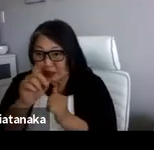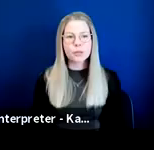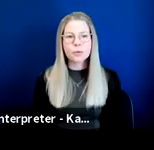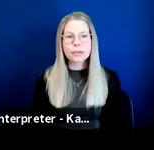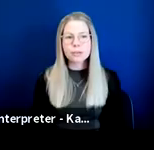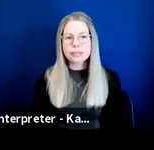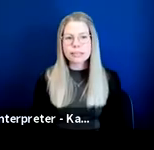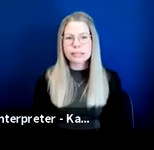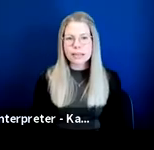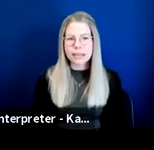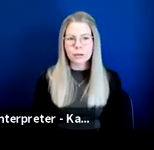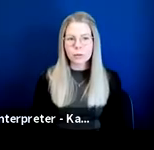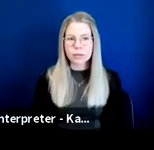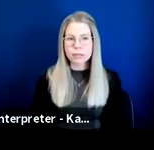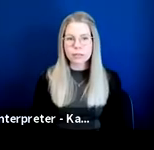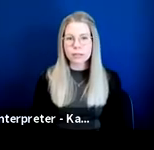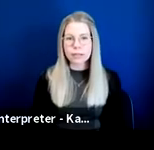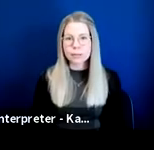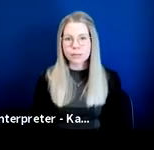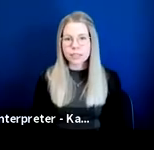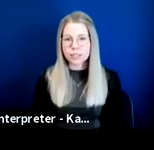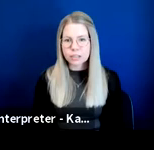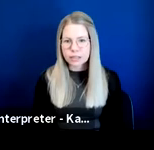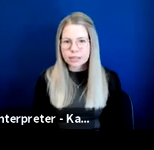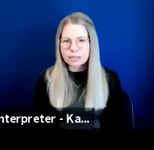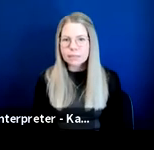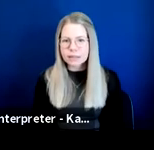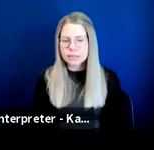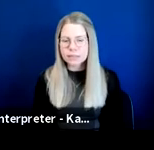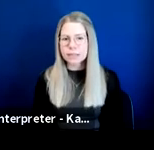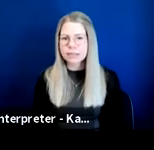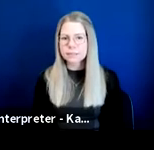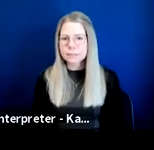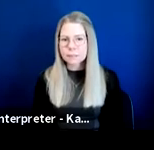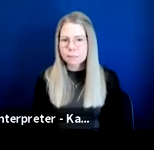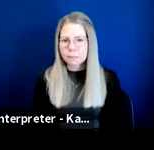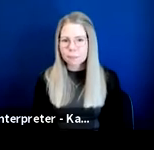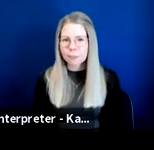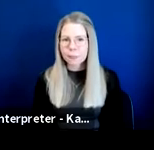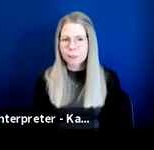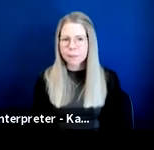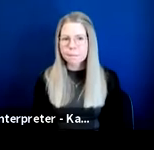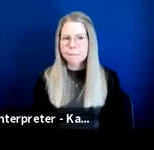So are you interested in taking a course as part of DHH? And Madison's saying yes.